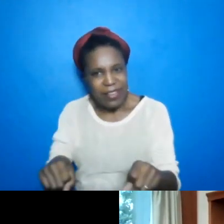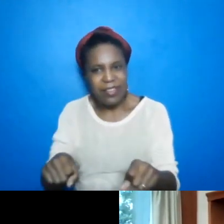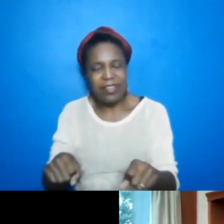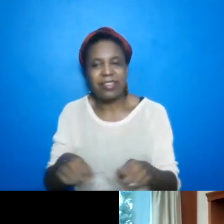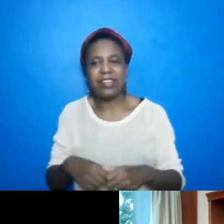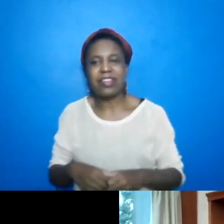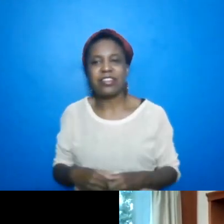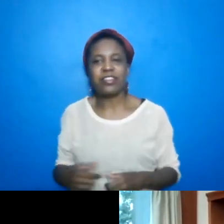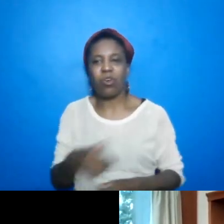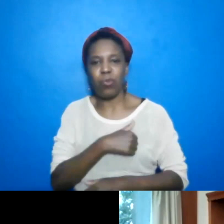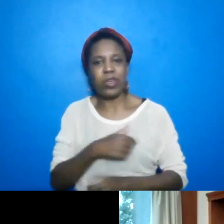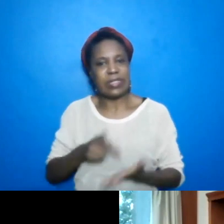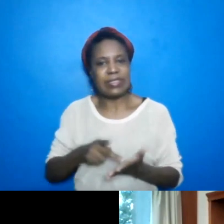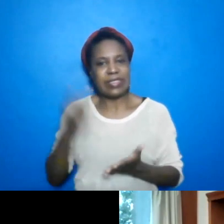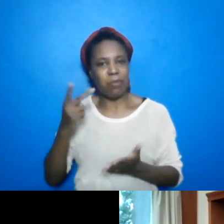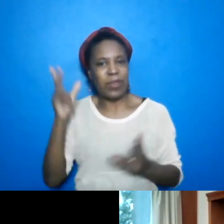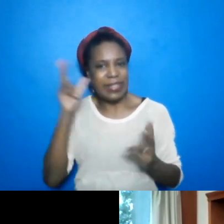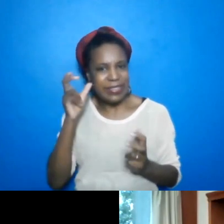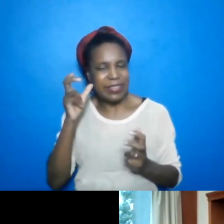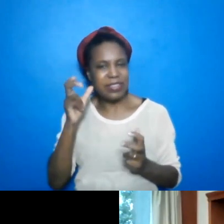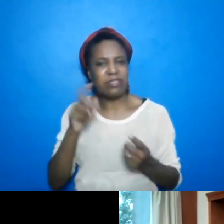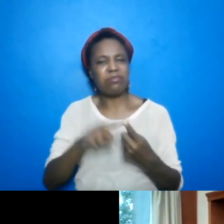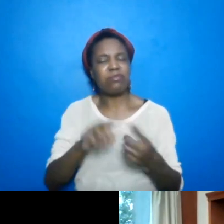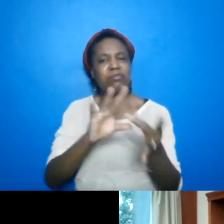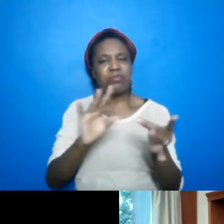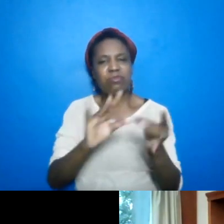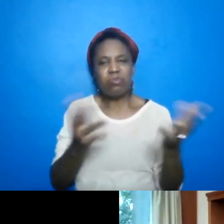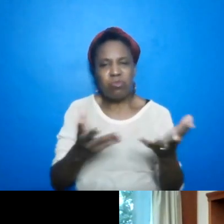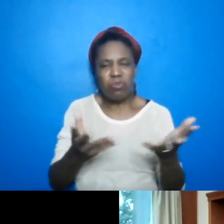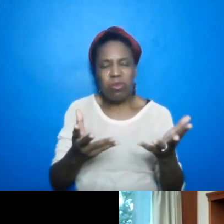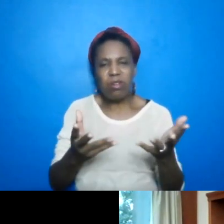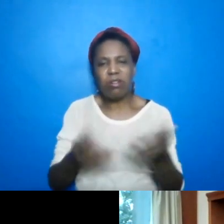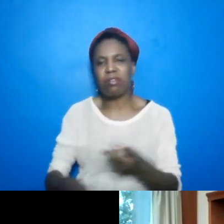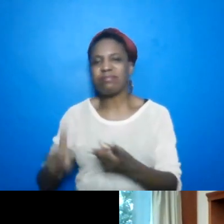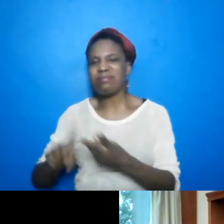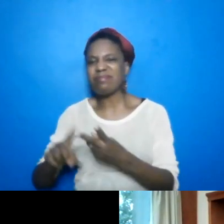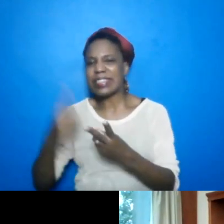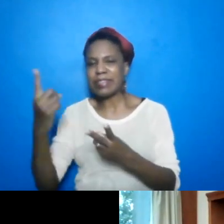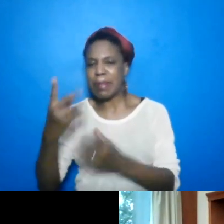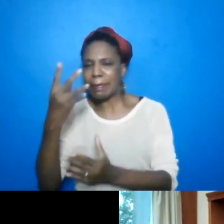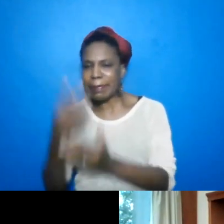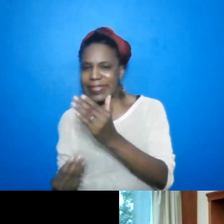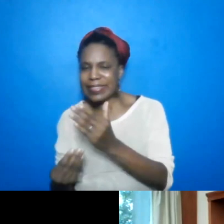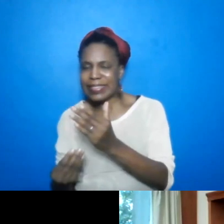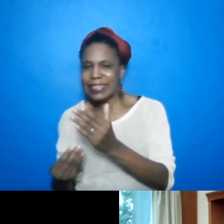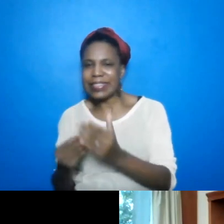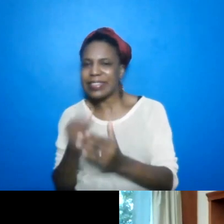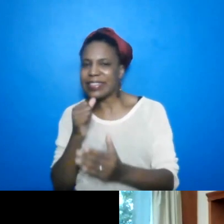we do double listening and we try to identify what's absent but implicit in what people are saying.